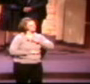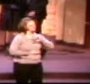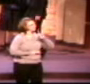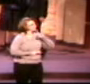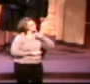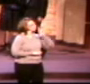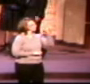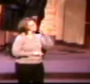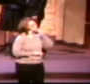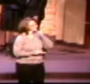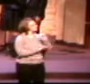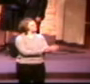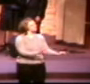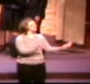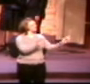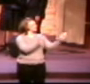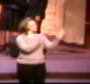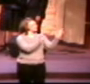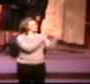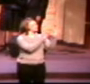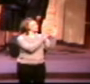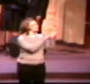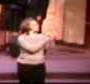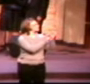relieved. How